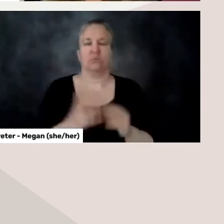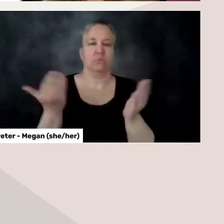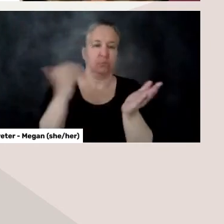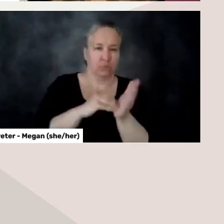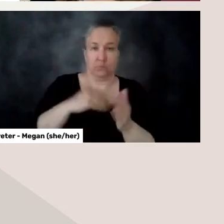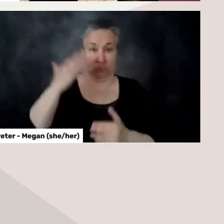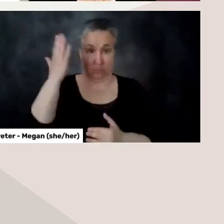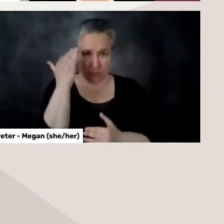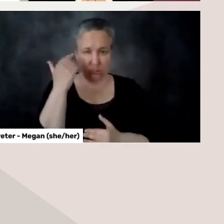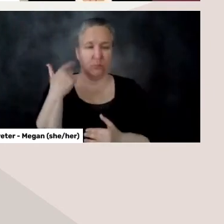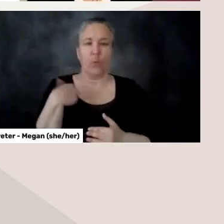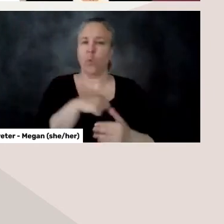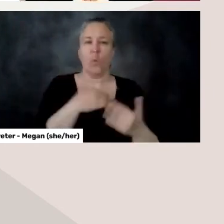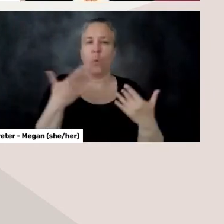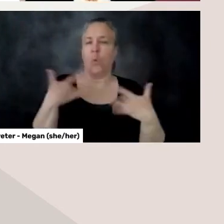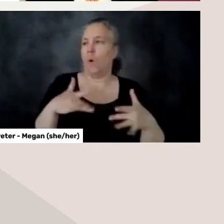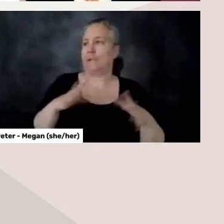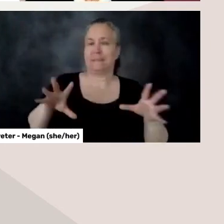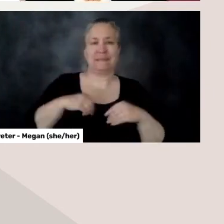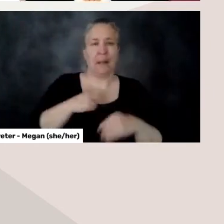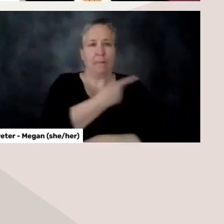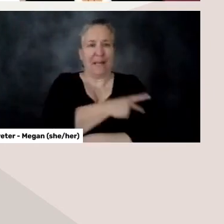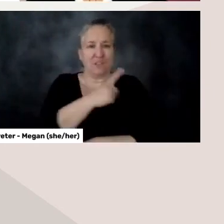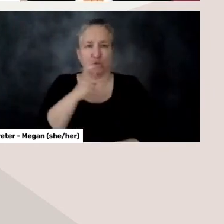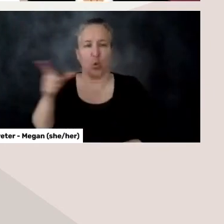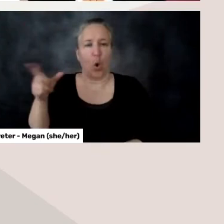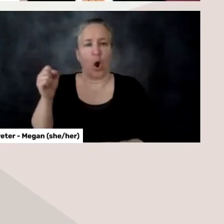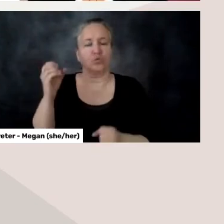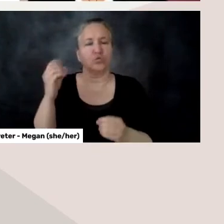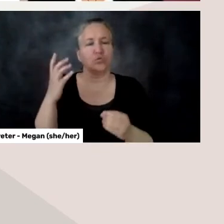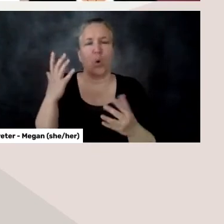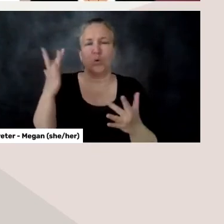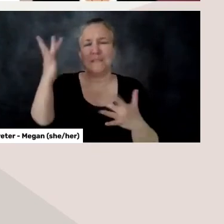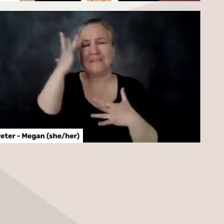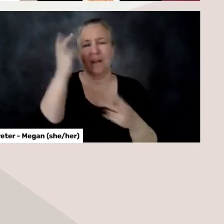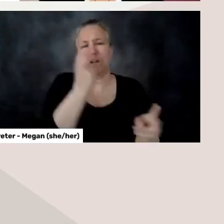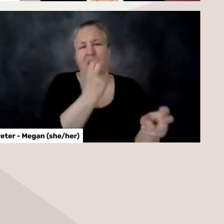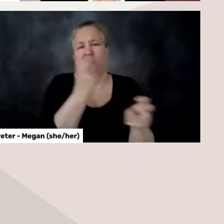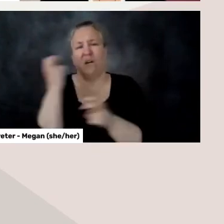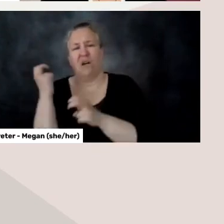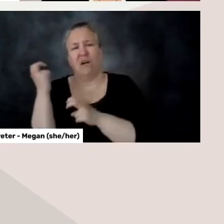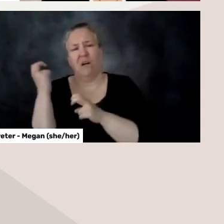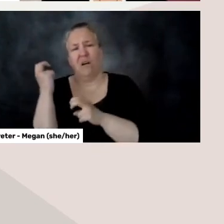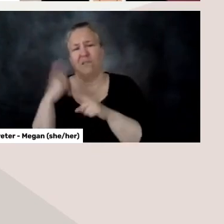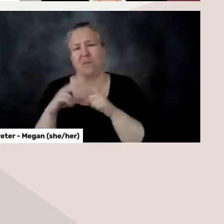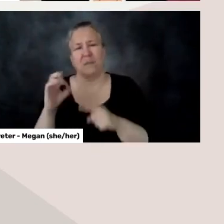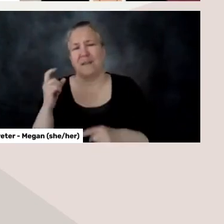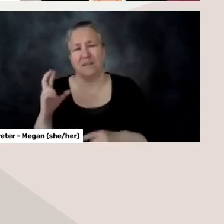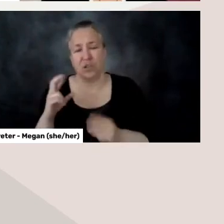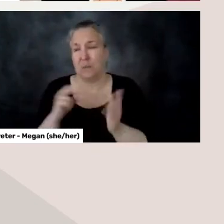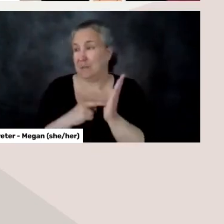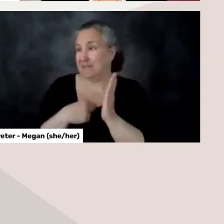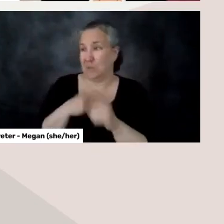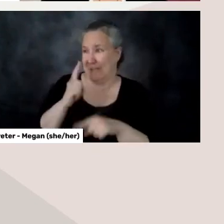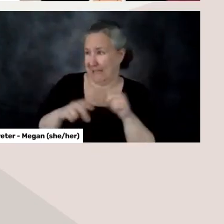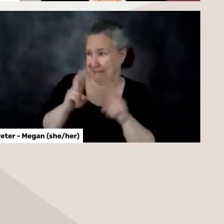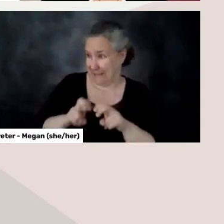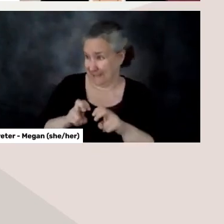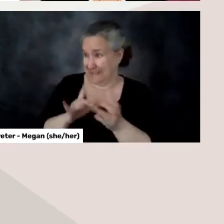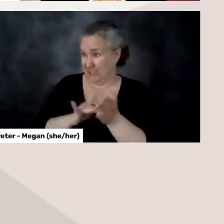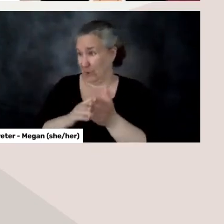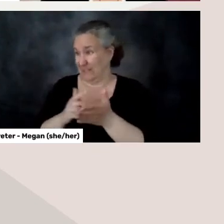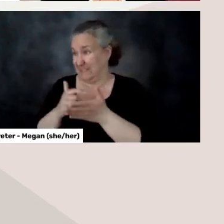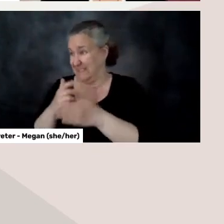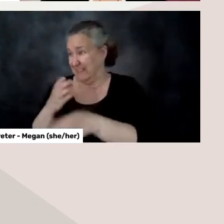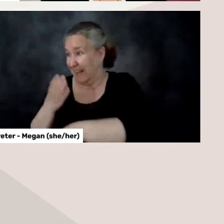because we don't want to take patients that are so sick from their breast cancer that we can't assess if the drug is working or